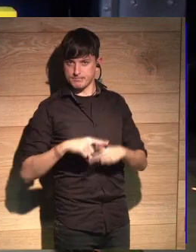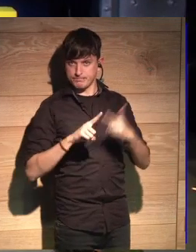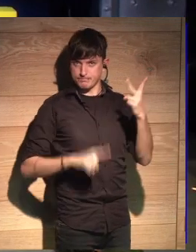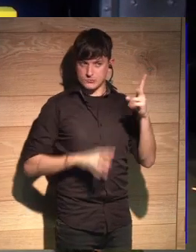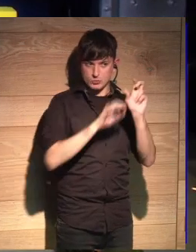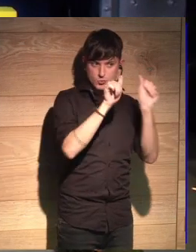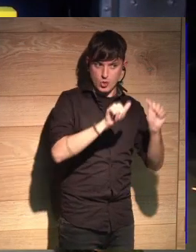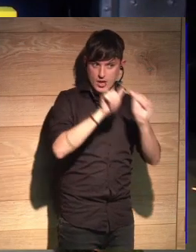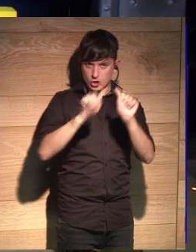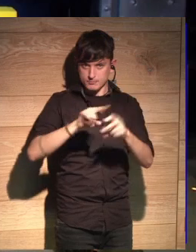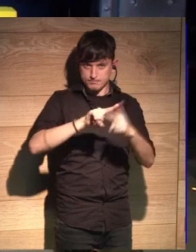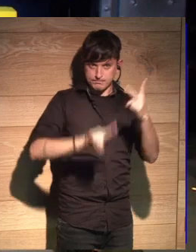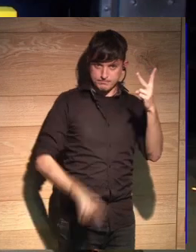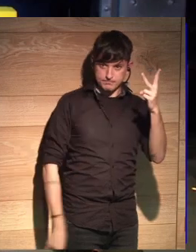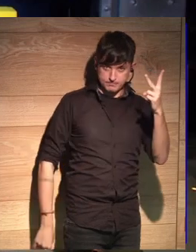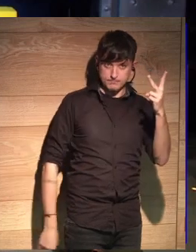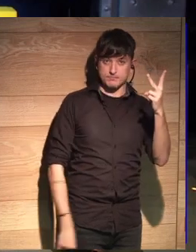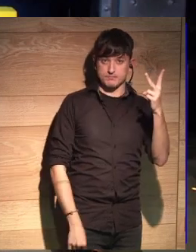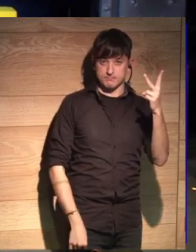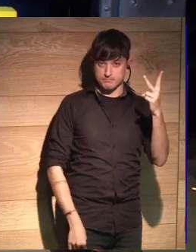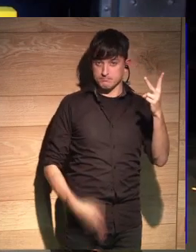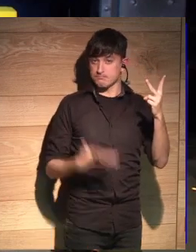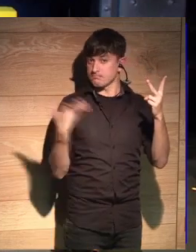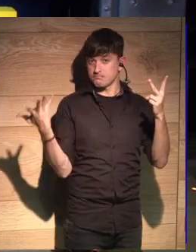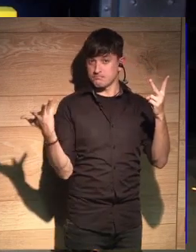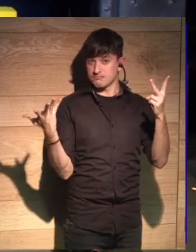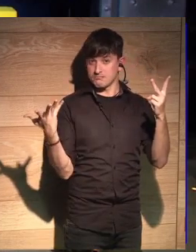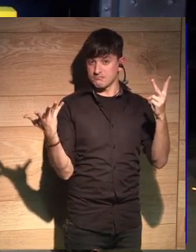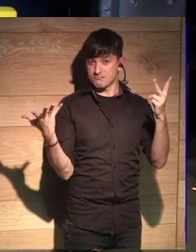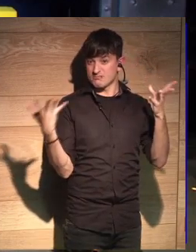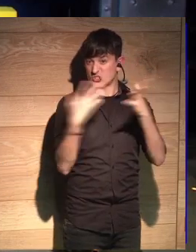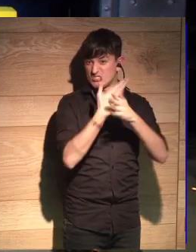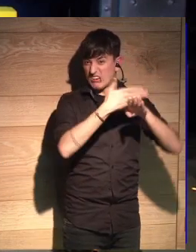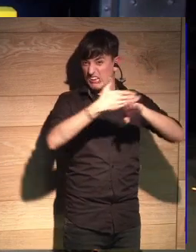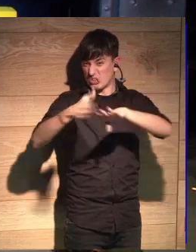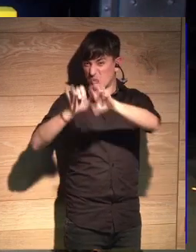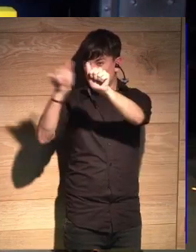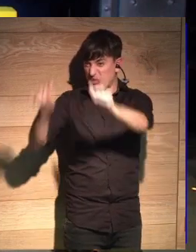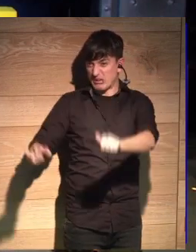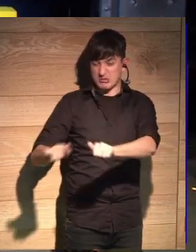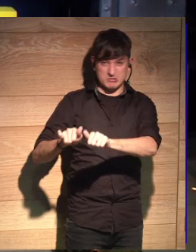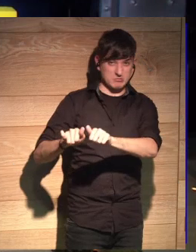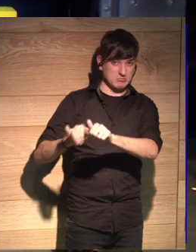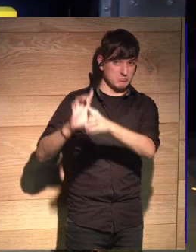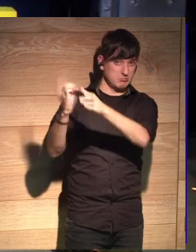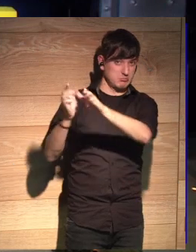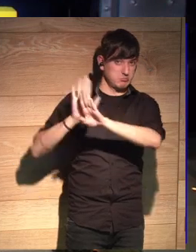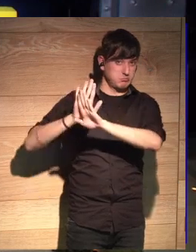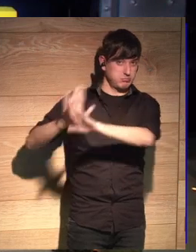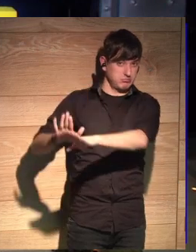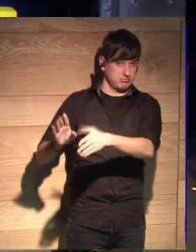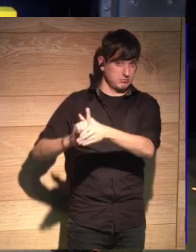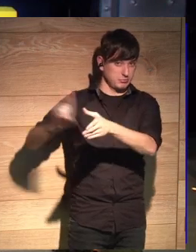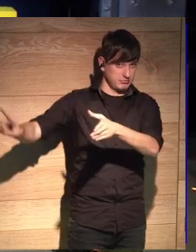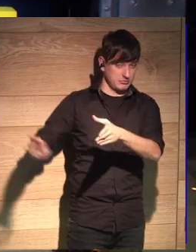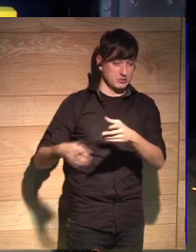And those 2 models exclude everybody else. Do you think that the connection of the